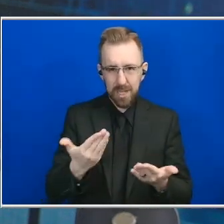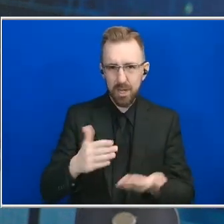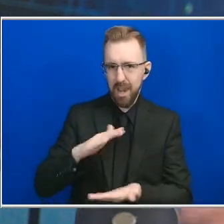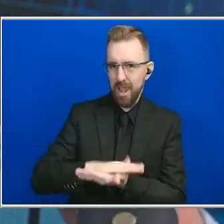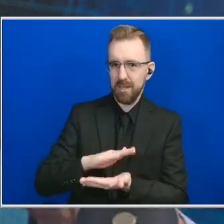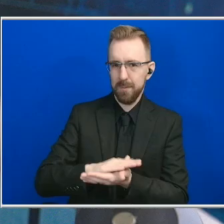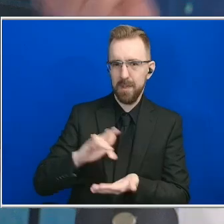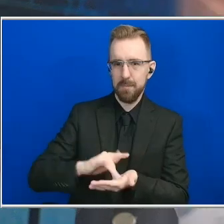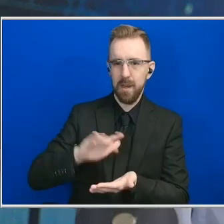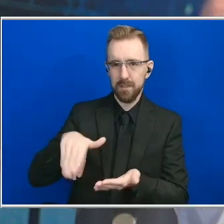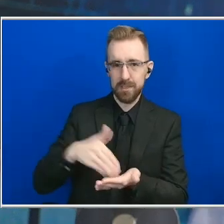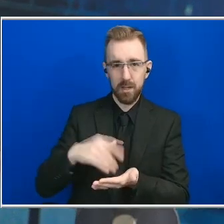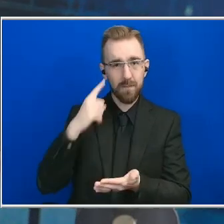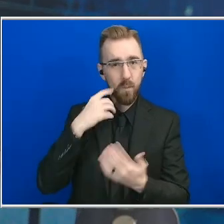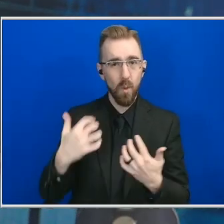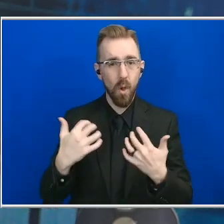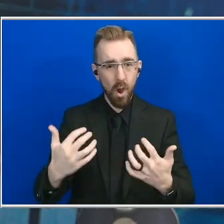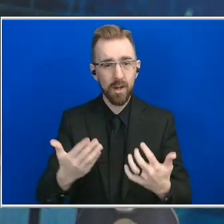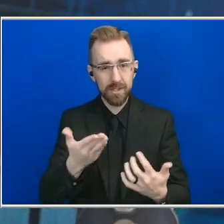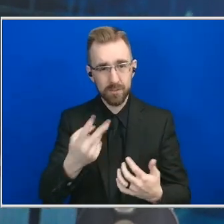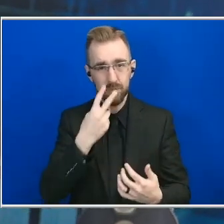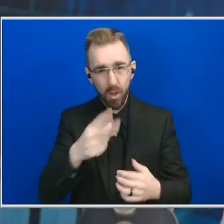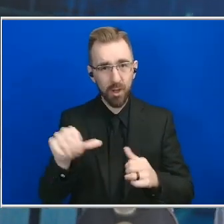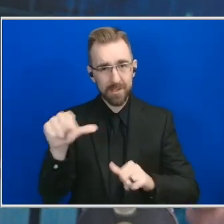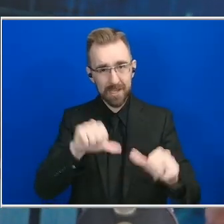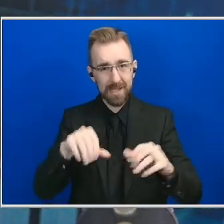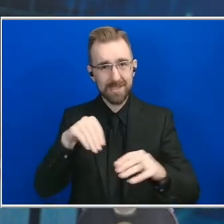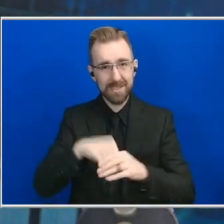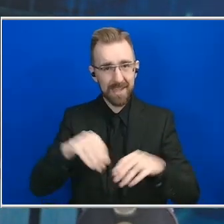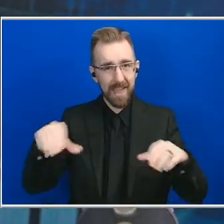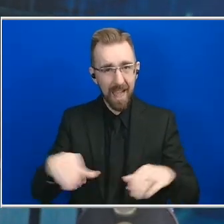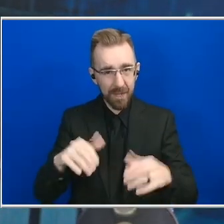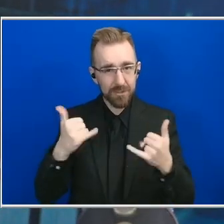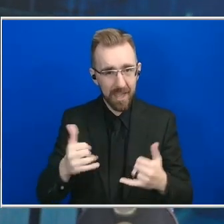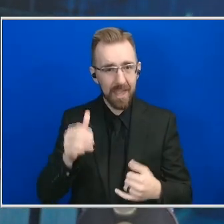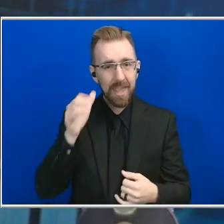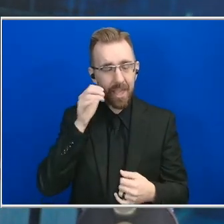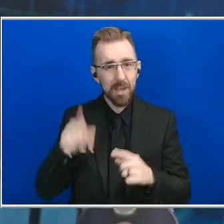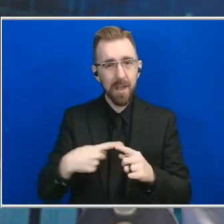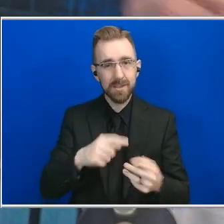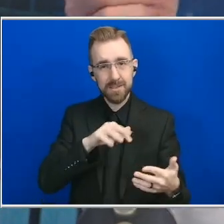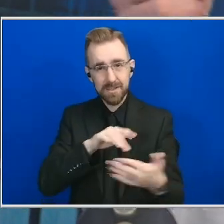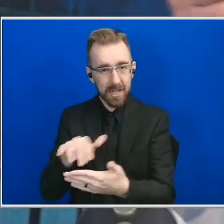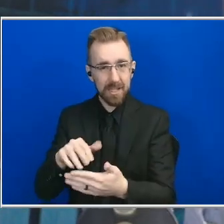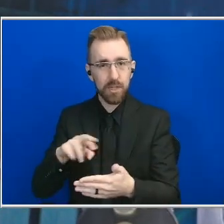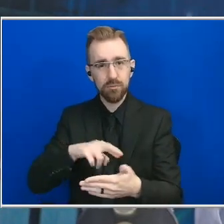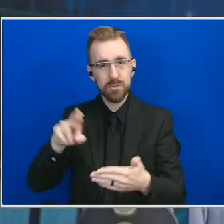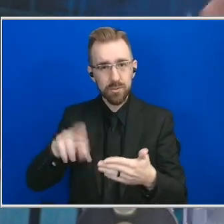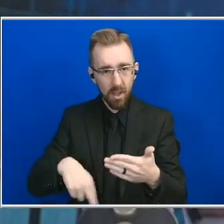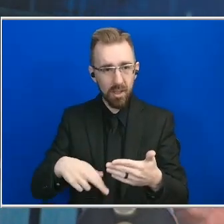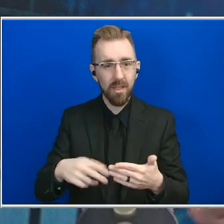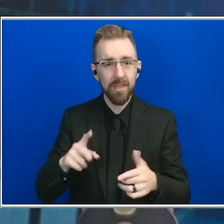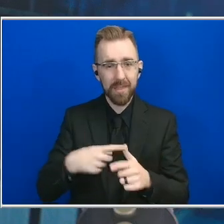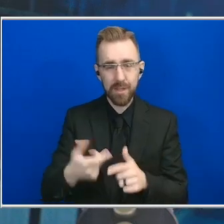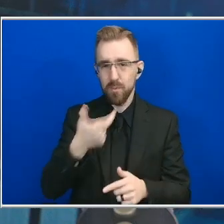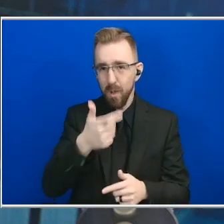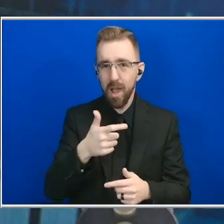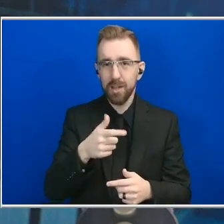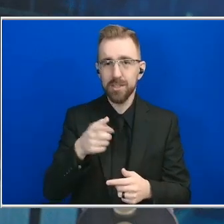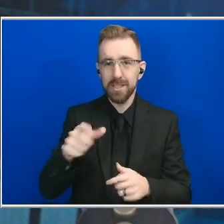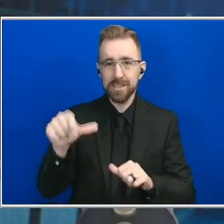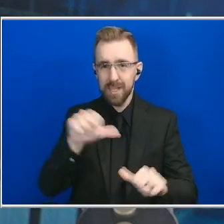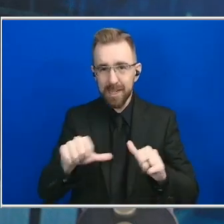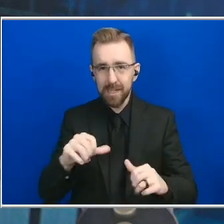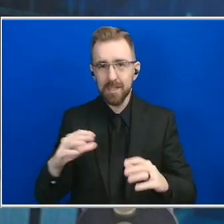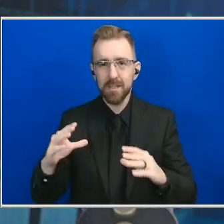audience, you saw science in action today. You got to hear about the studies, you got to hear about a result, and then you watch the scientists start talking about, hey, what do